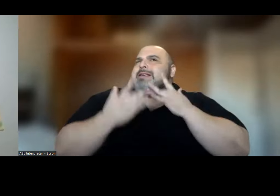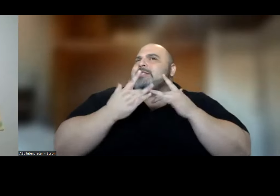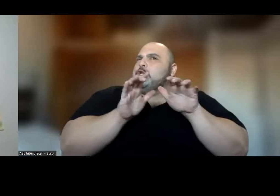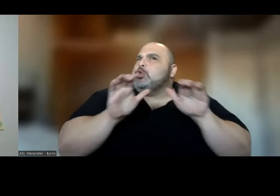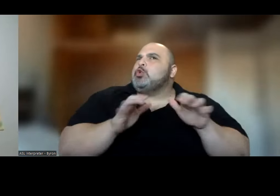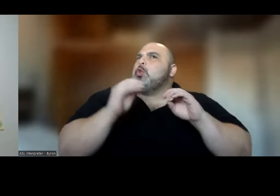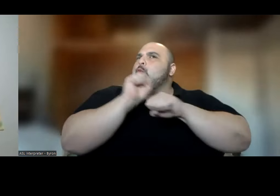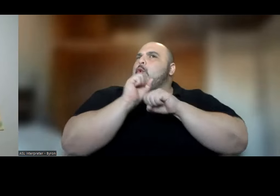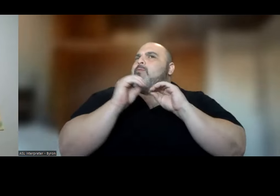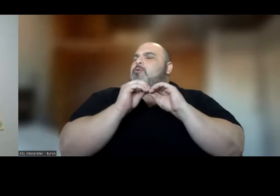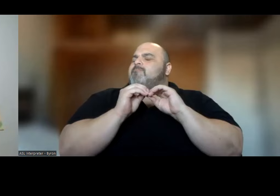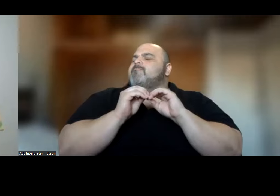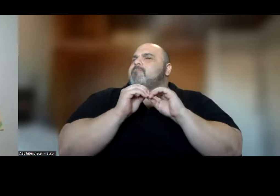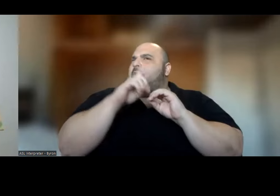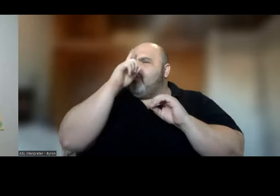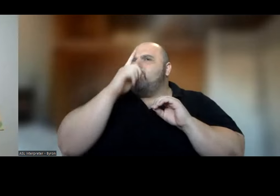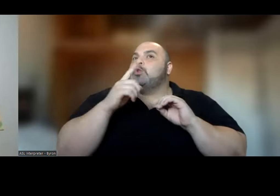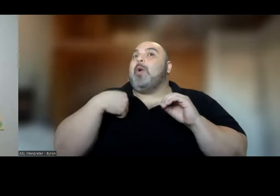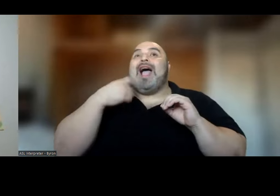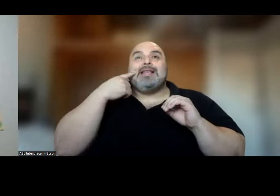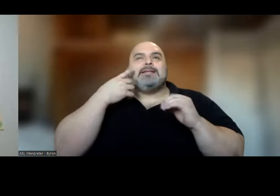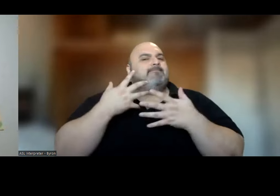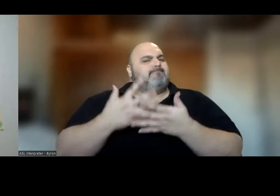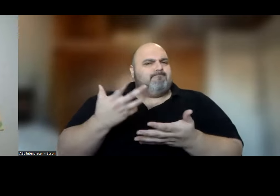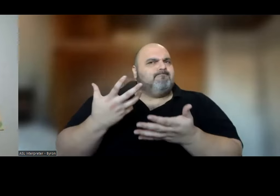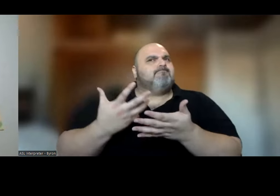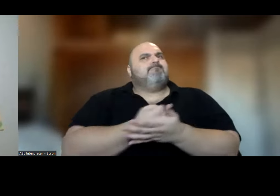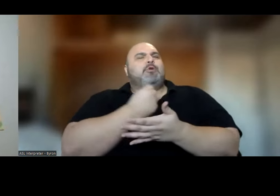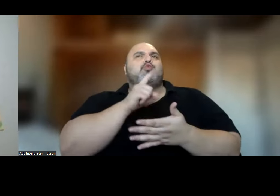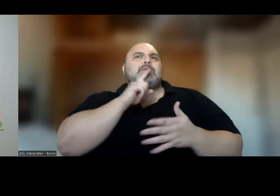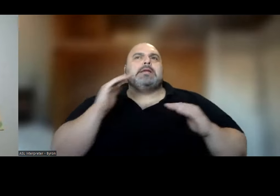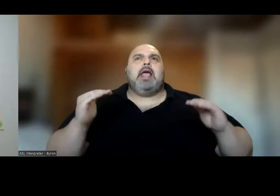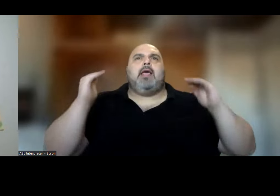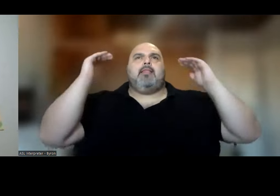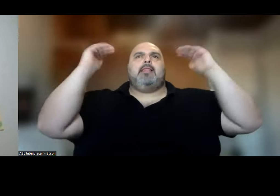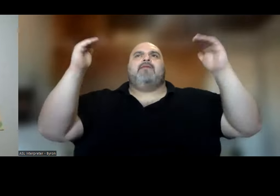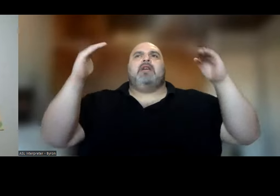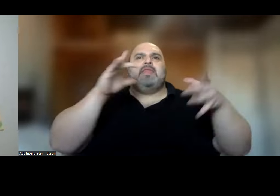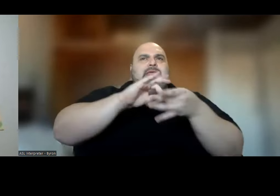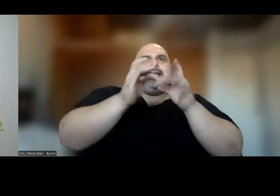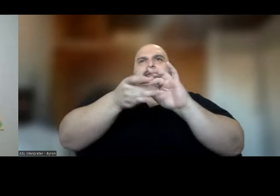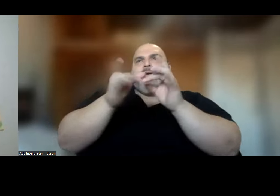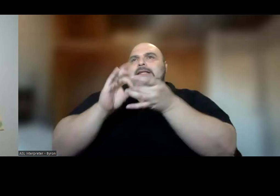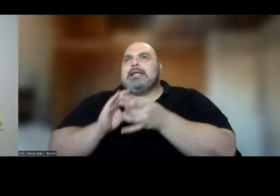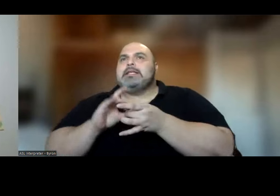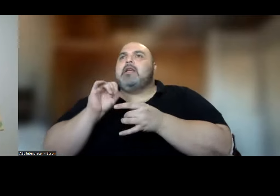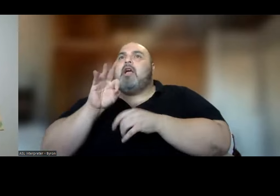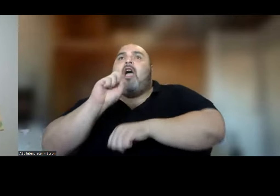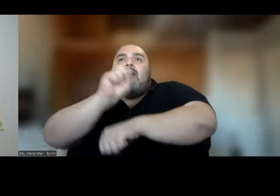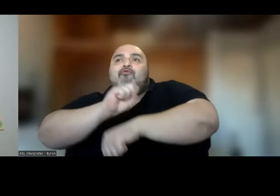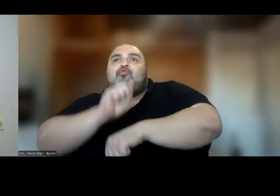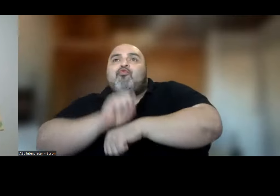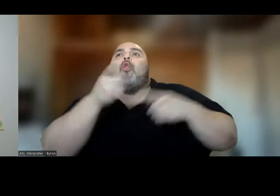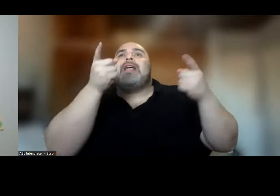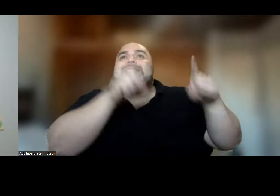this as a really tremendous chance to elevate the connectedness of work that's